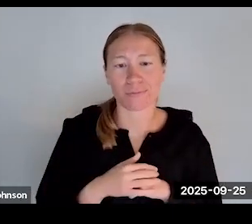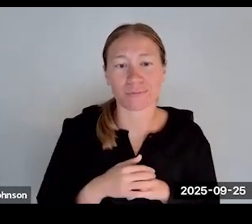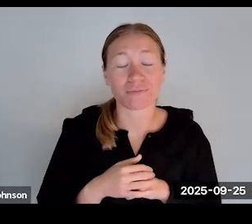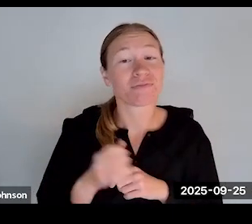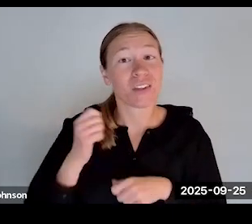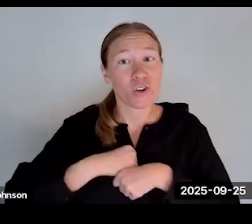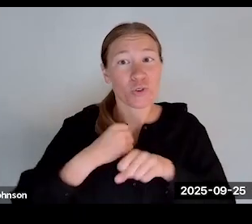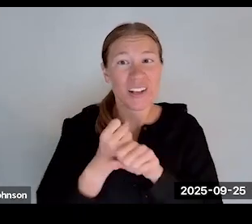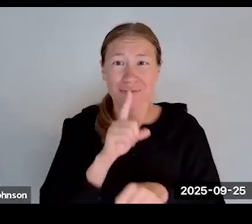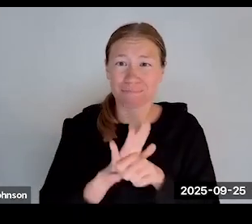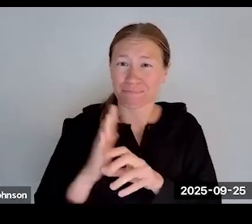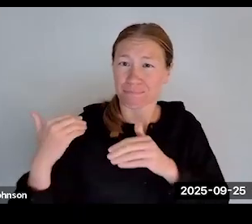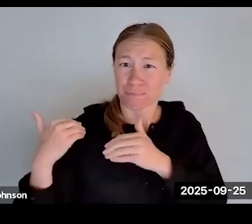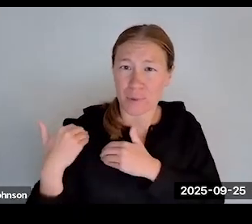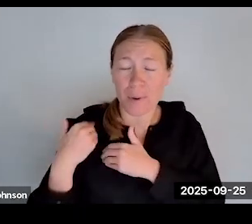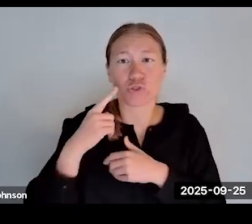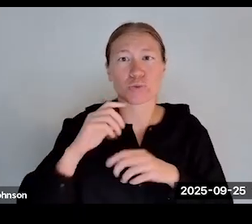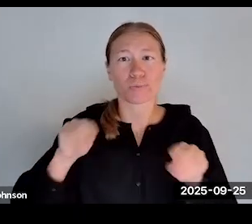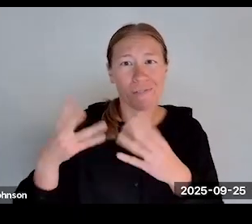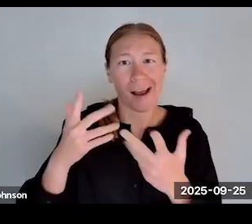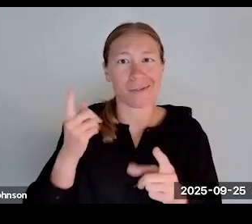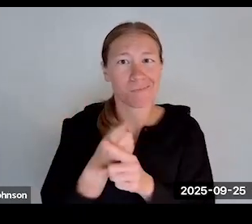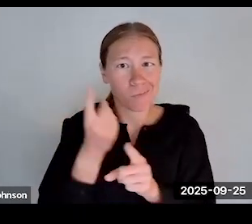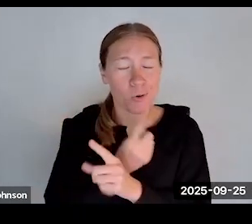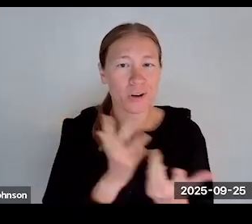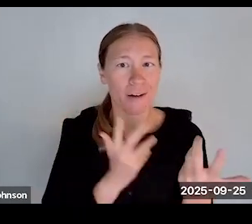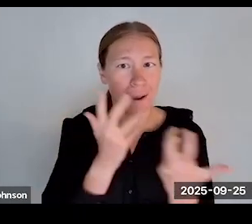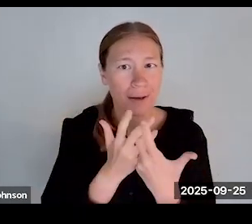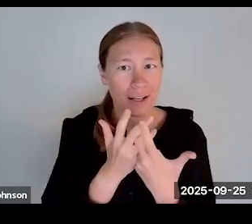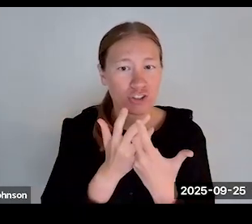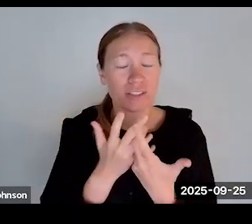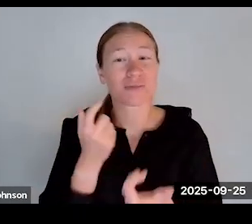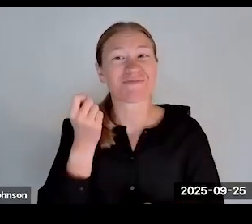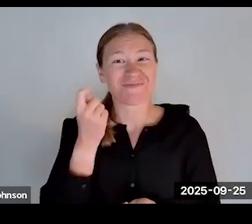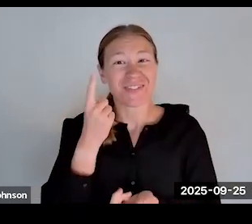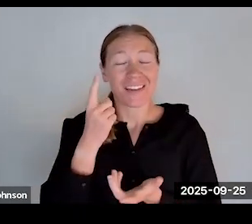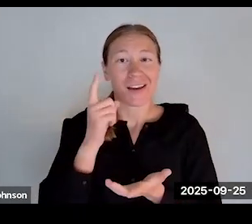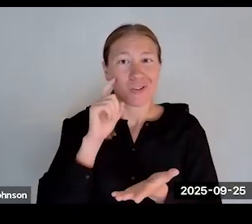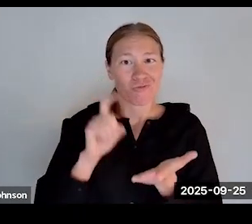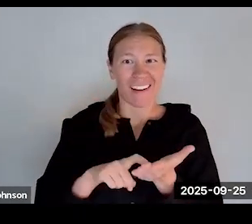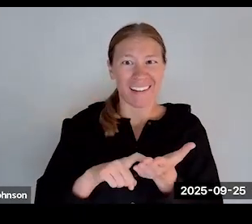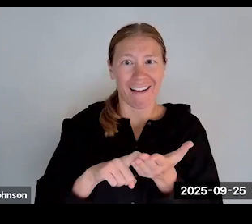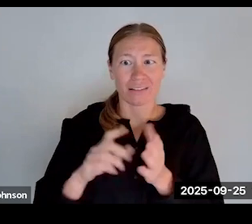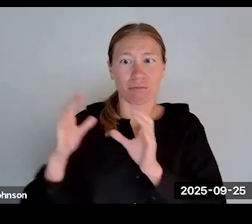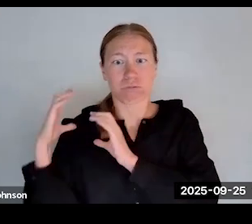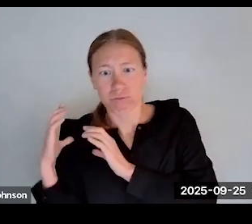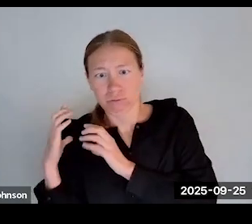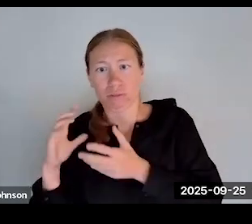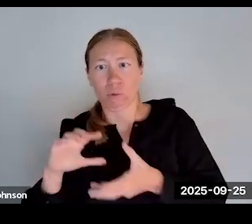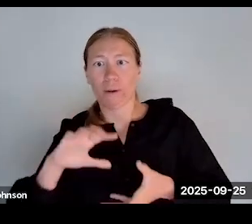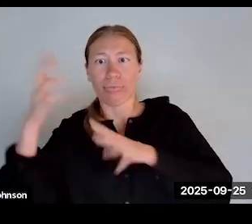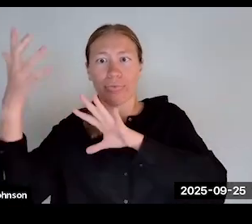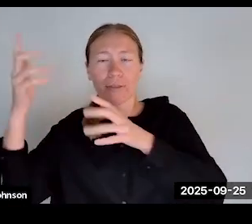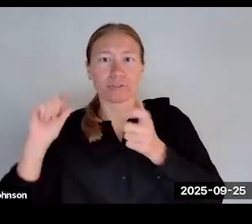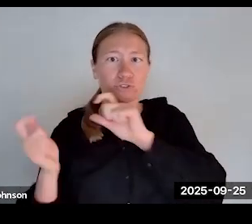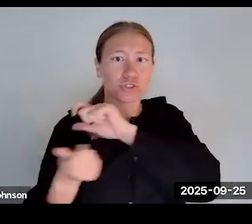to provide reasonable accommodations unless doing so would create an undue burden or hardship or alter the